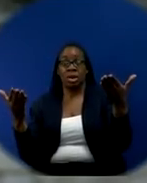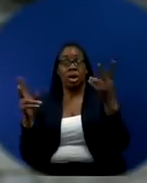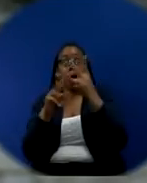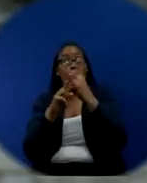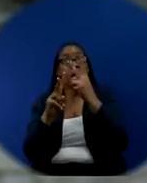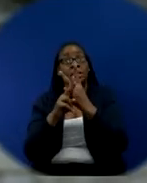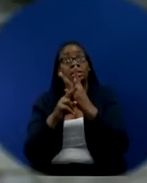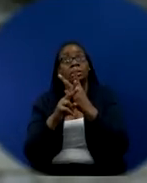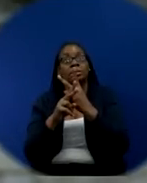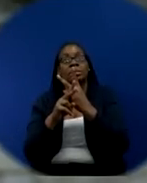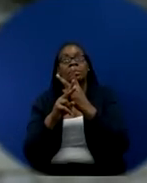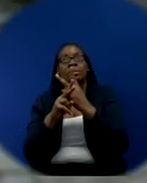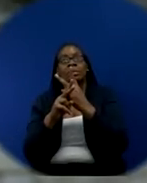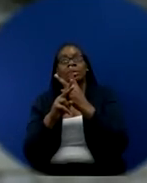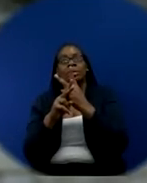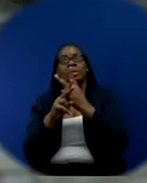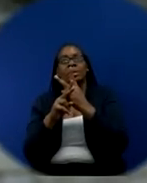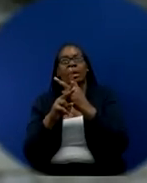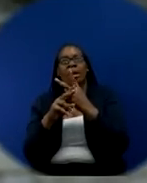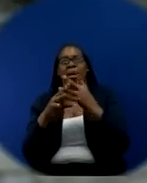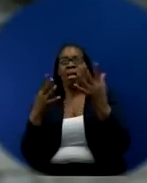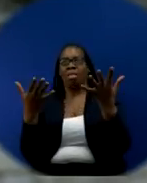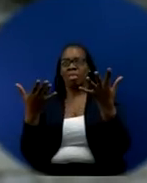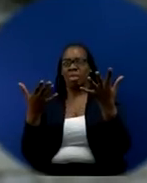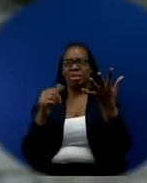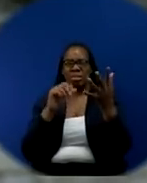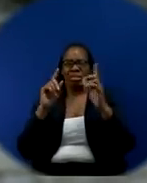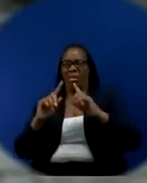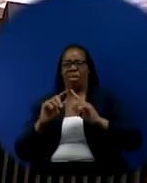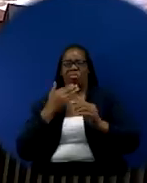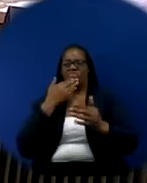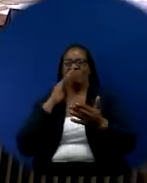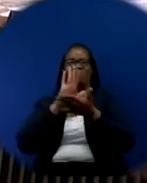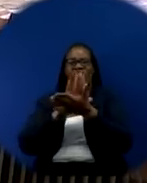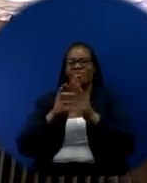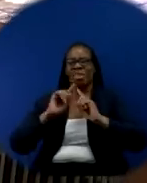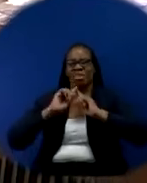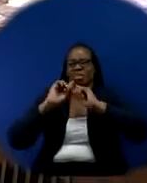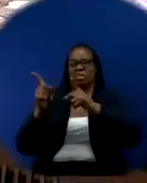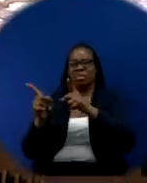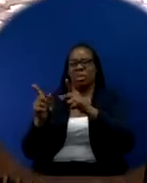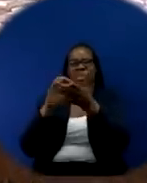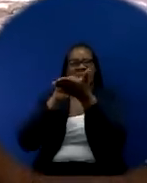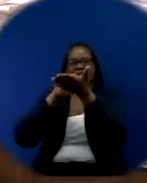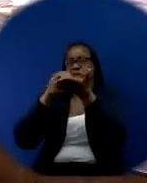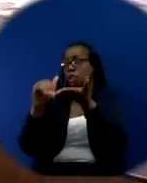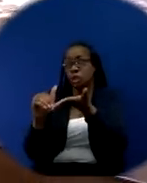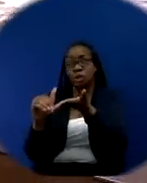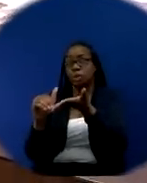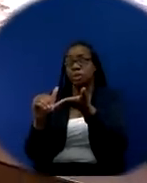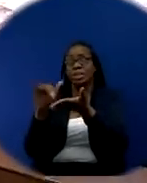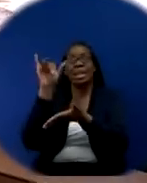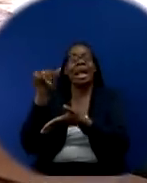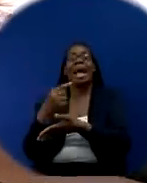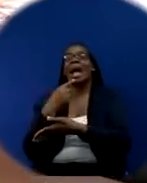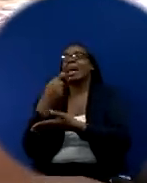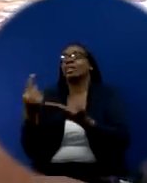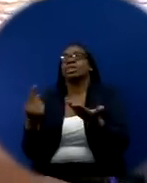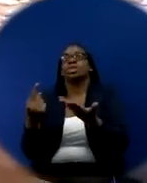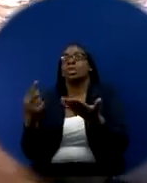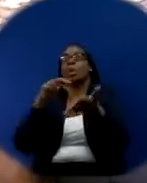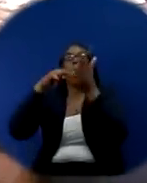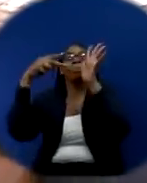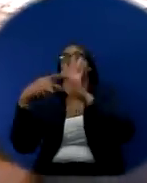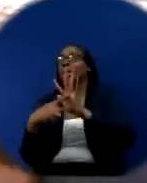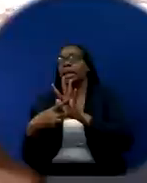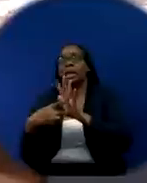This is an insulting response. It's an excuse that has no weight or merit.